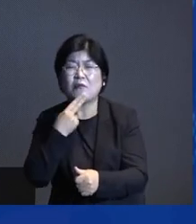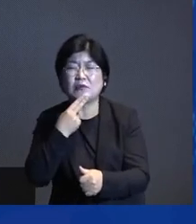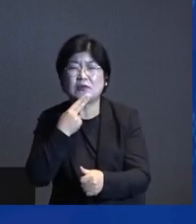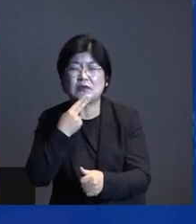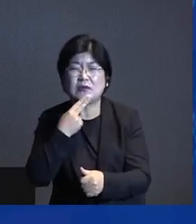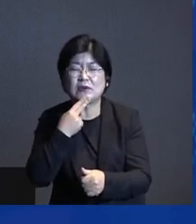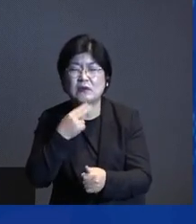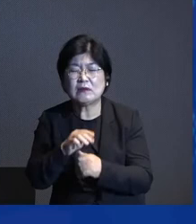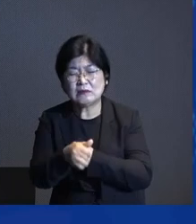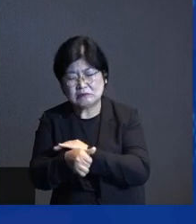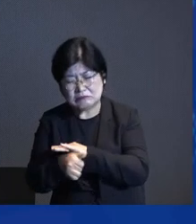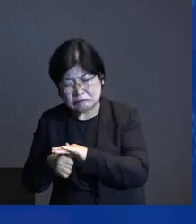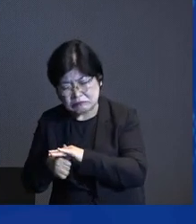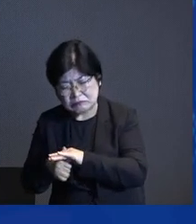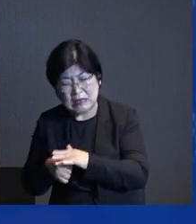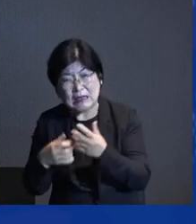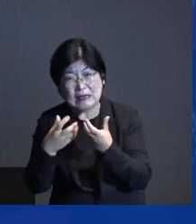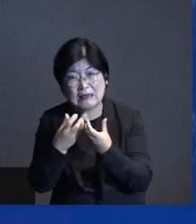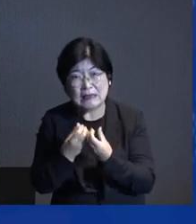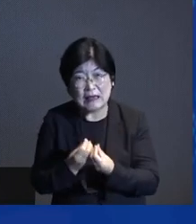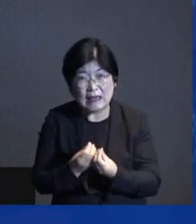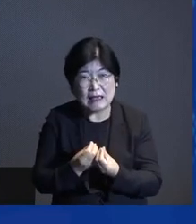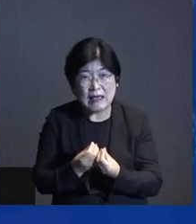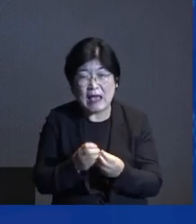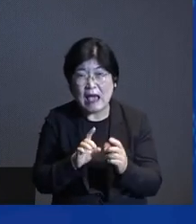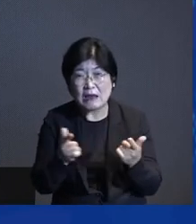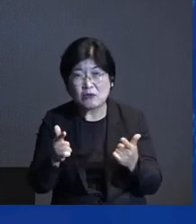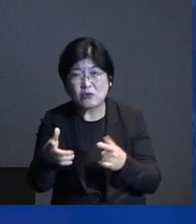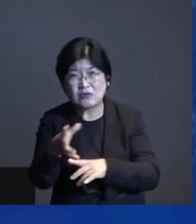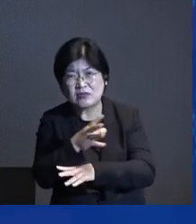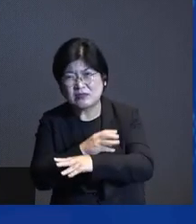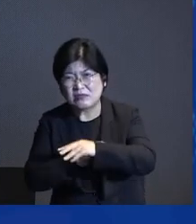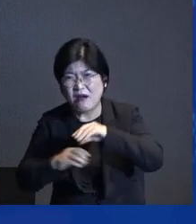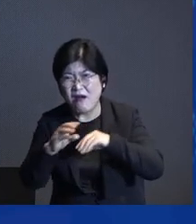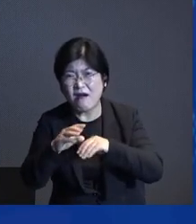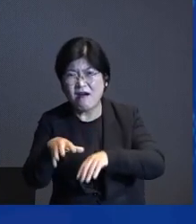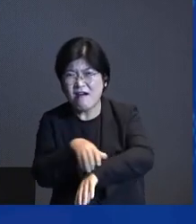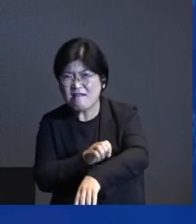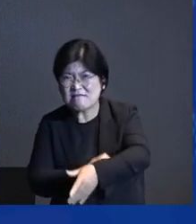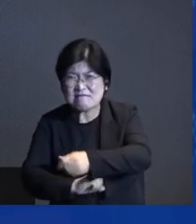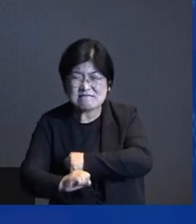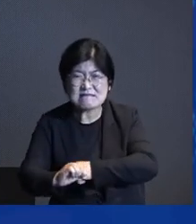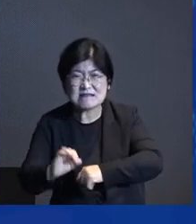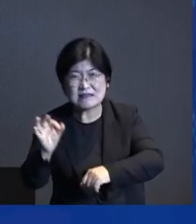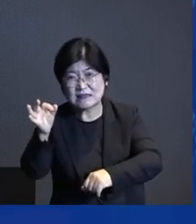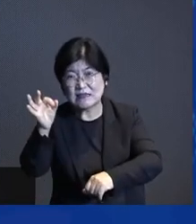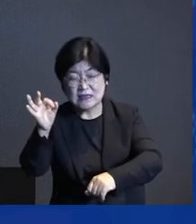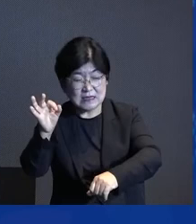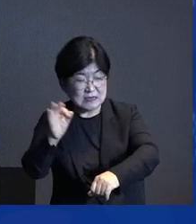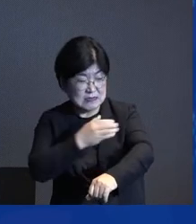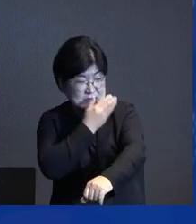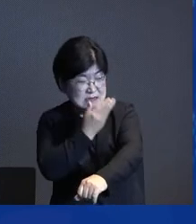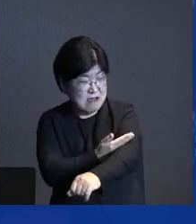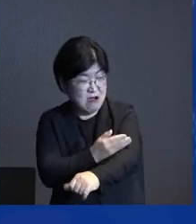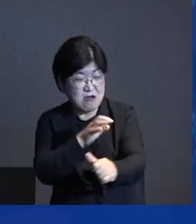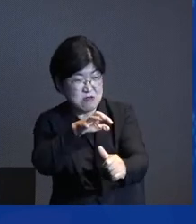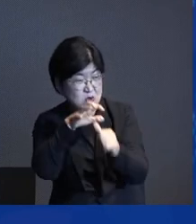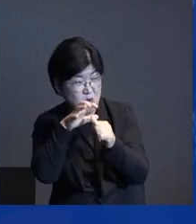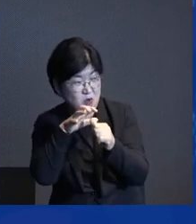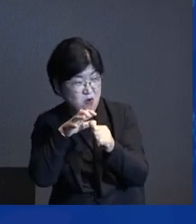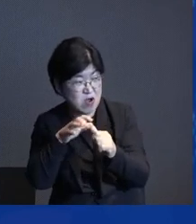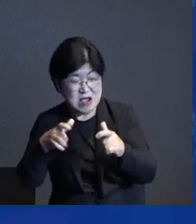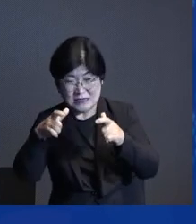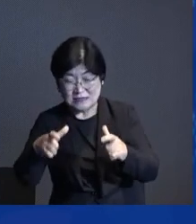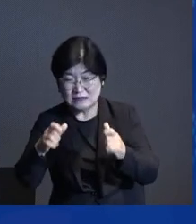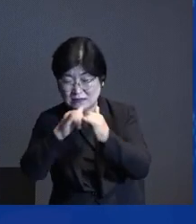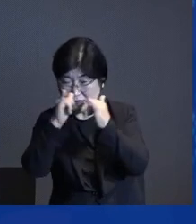we should see a person from their contribution and their ability rather than from the age perspective only. And I think